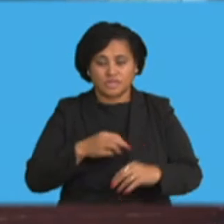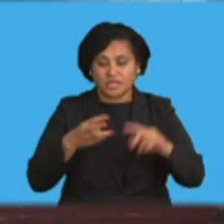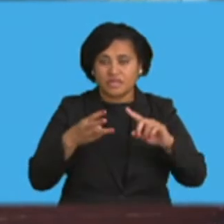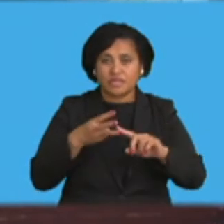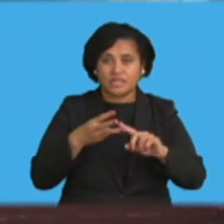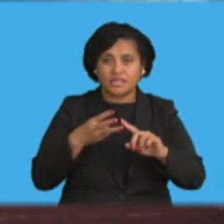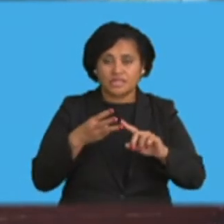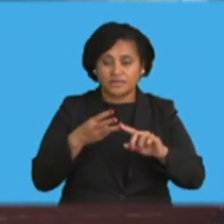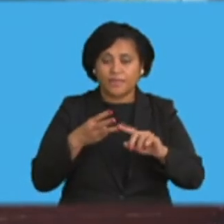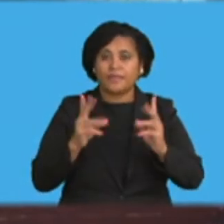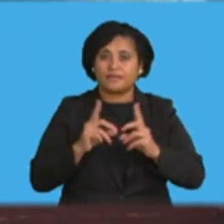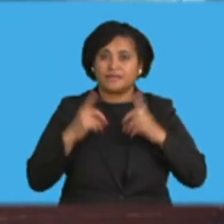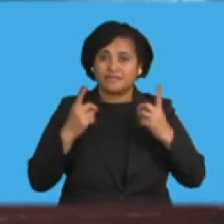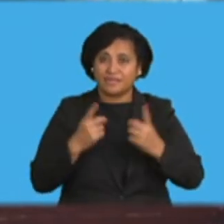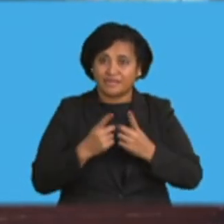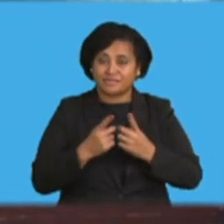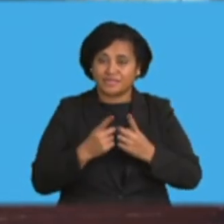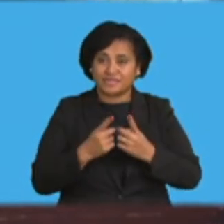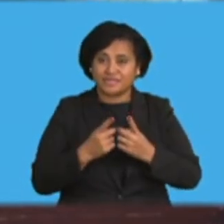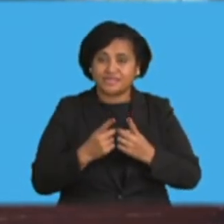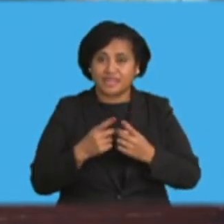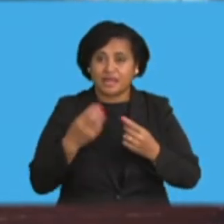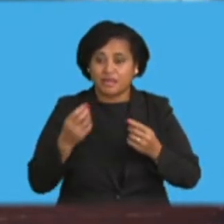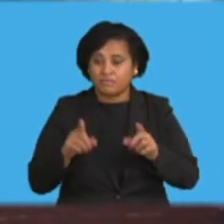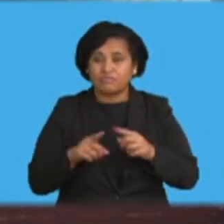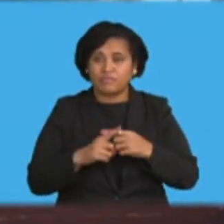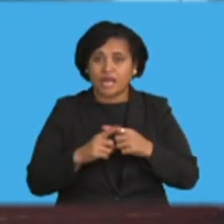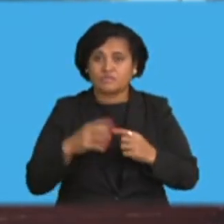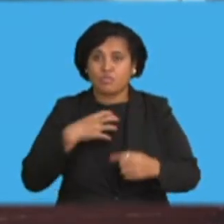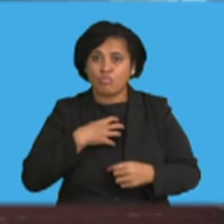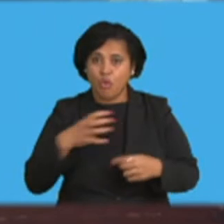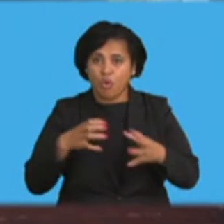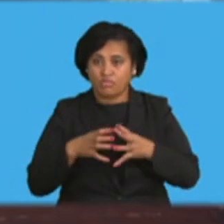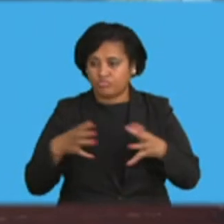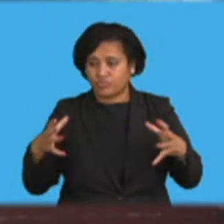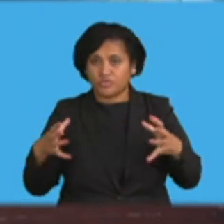Madam Speaker, and with the increase of vehicle population in Fiji,